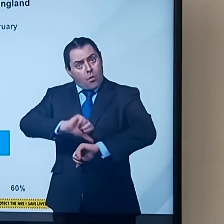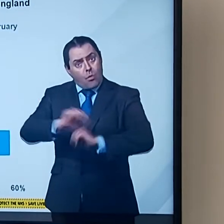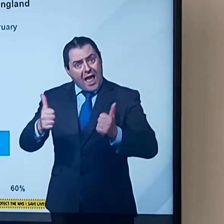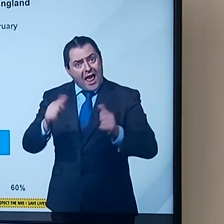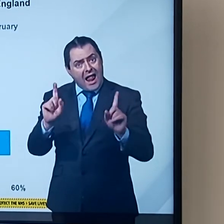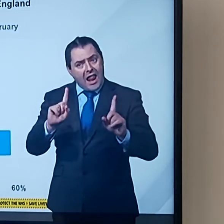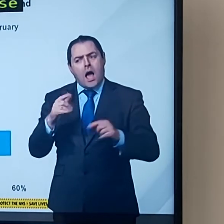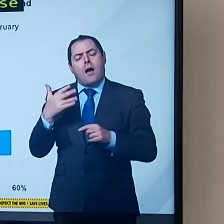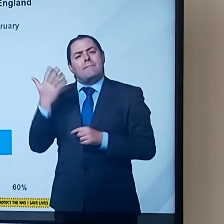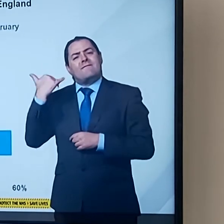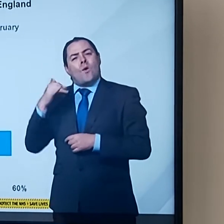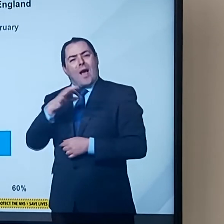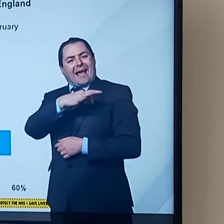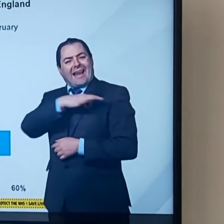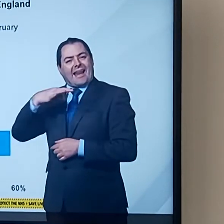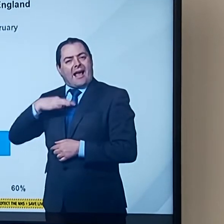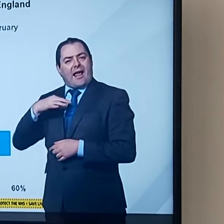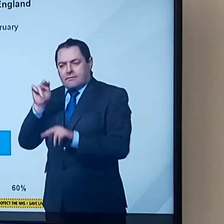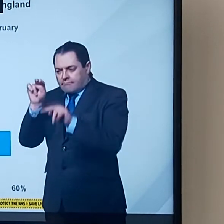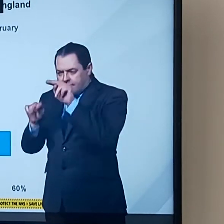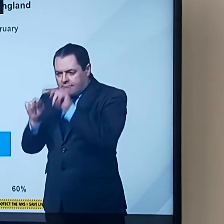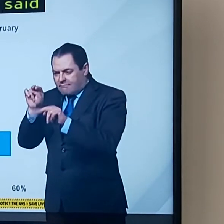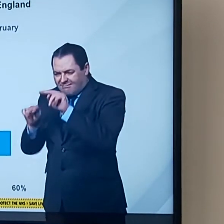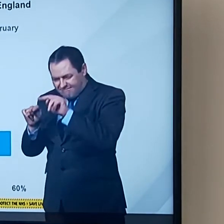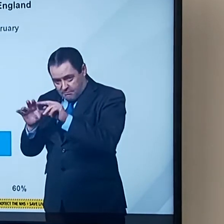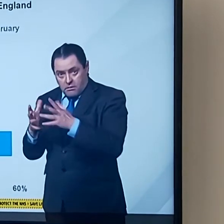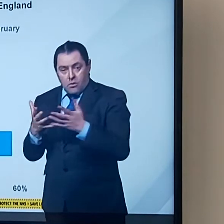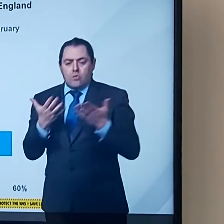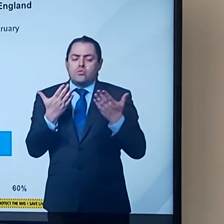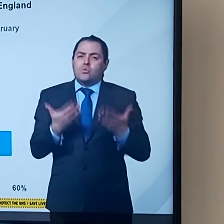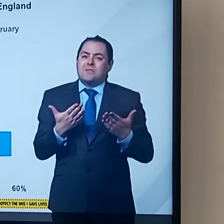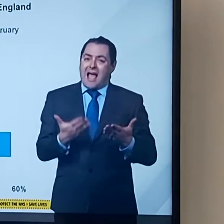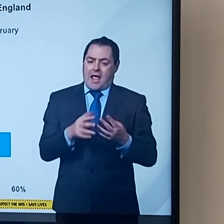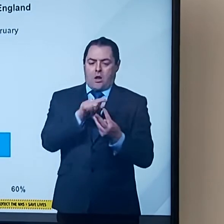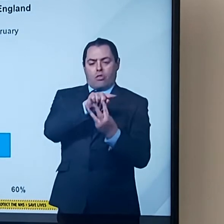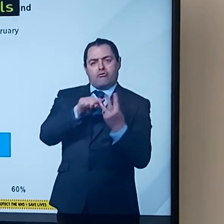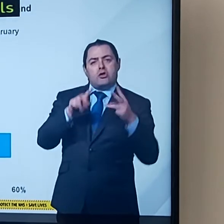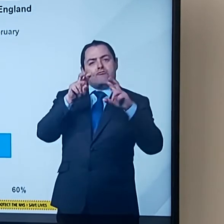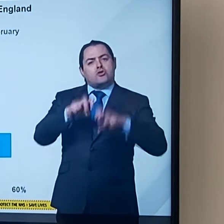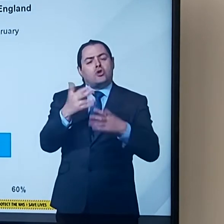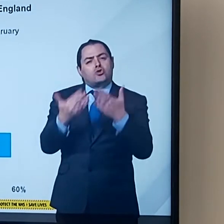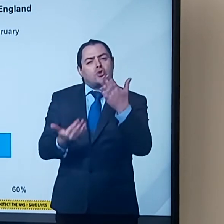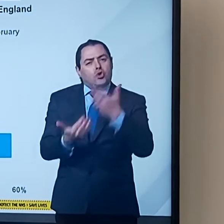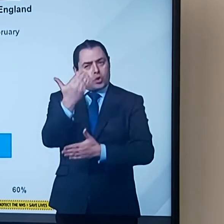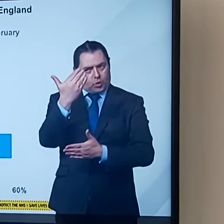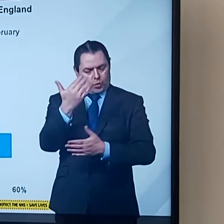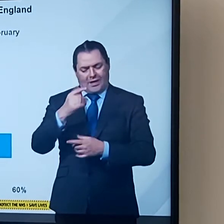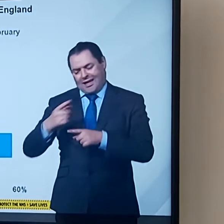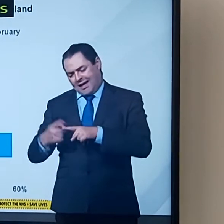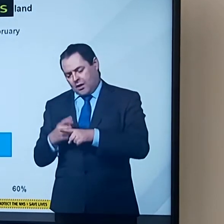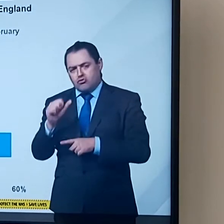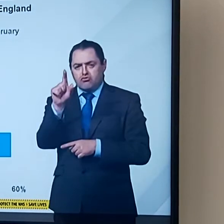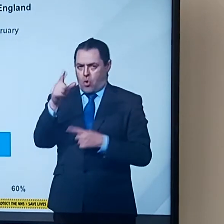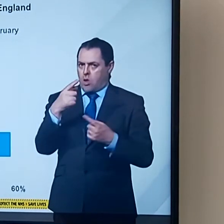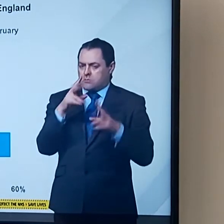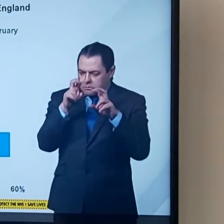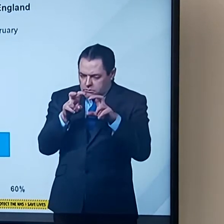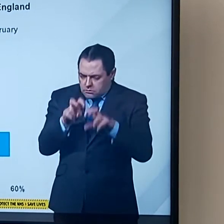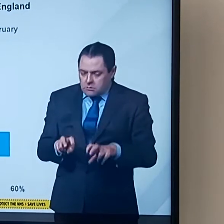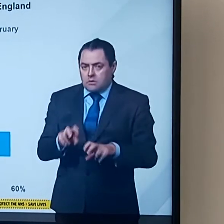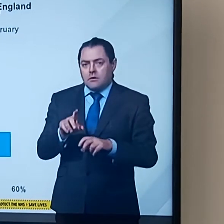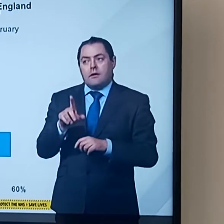What was released today, both in England and in Scotland, were 3 studies which tried to address this problem. And this is what the